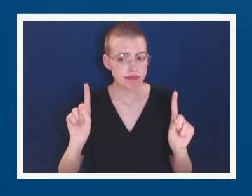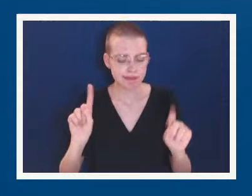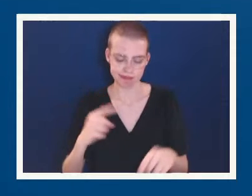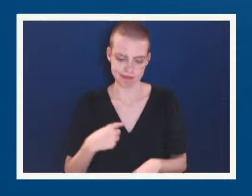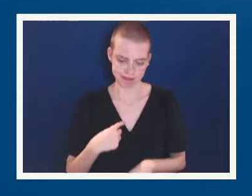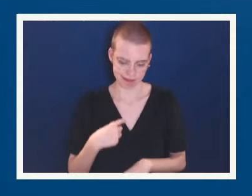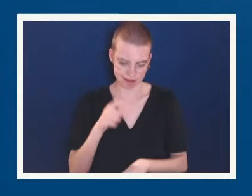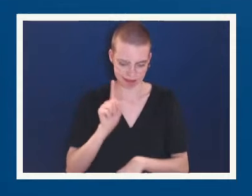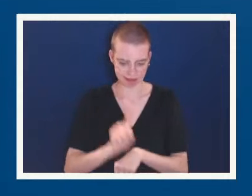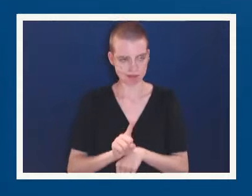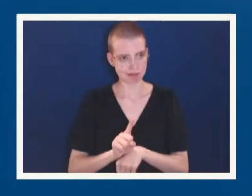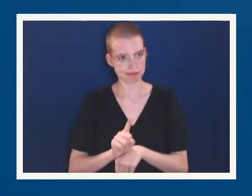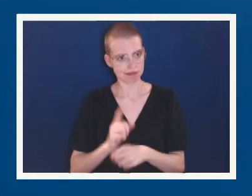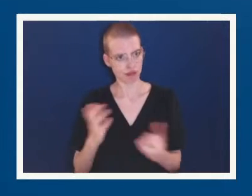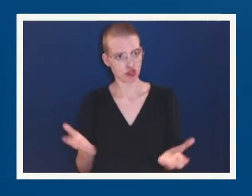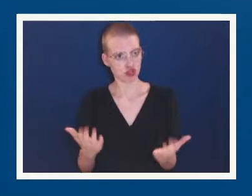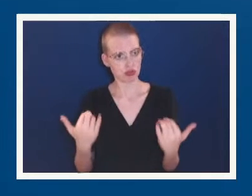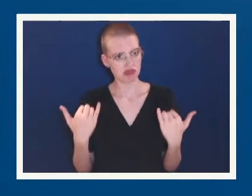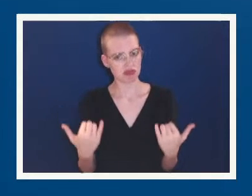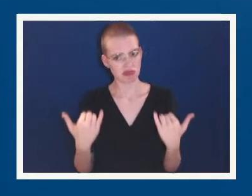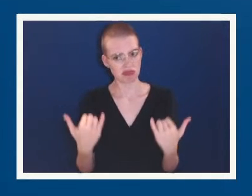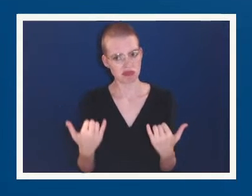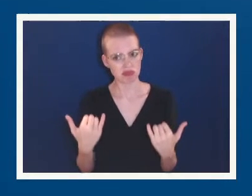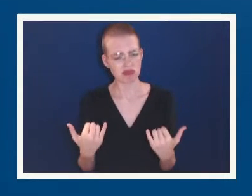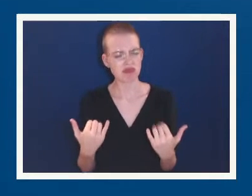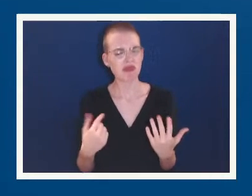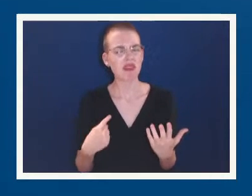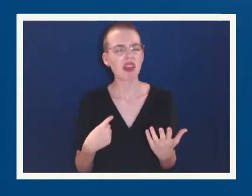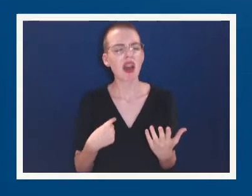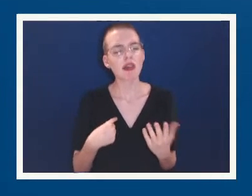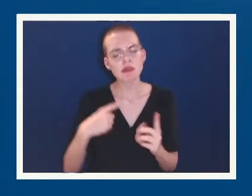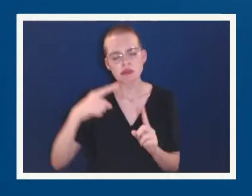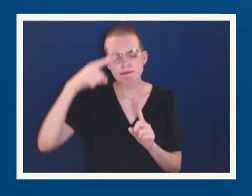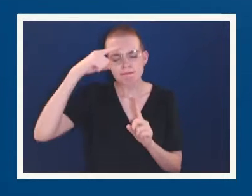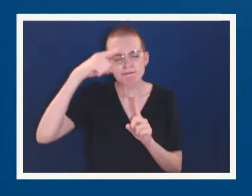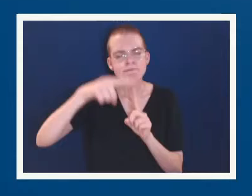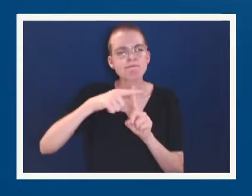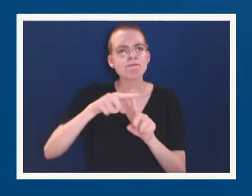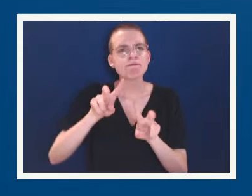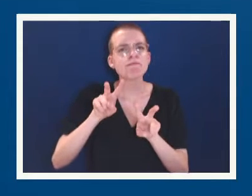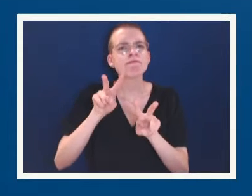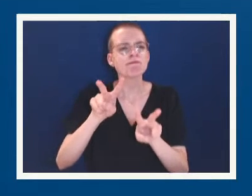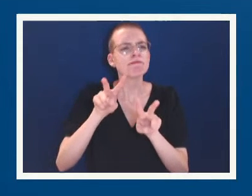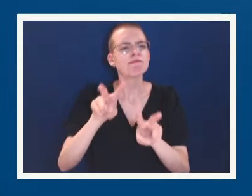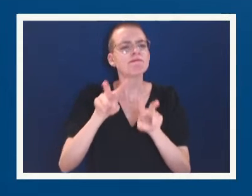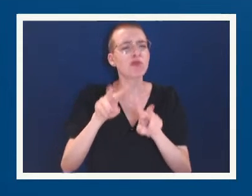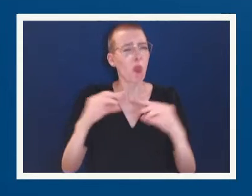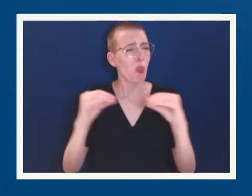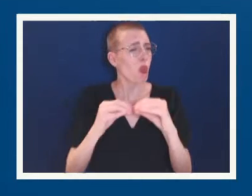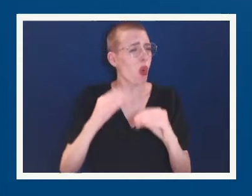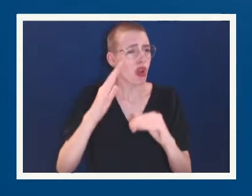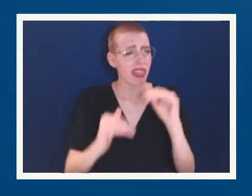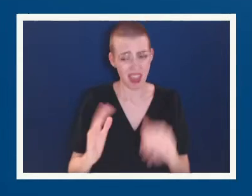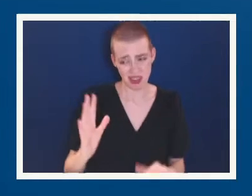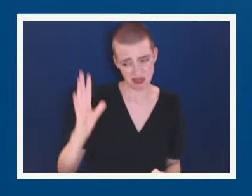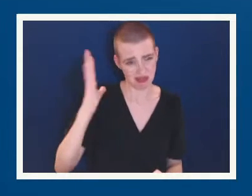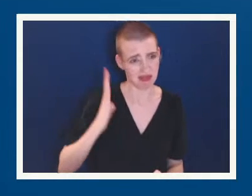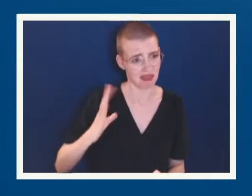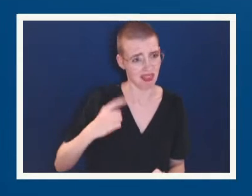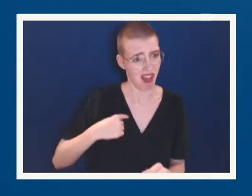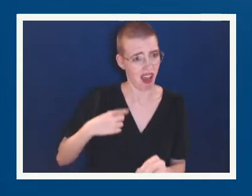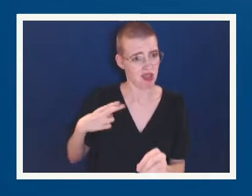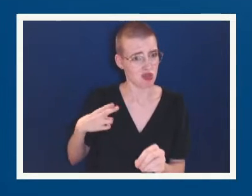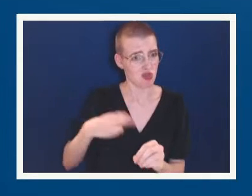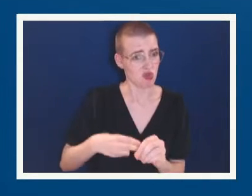a man who is more optimistic than when I began this process. More